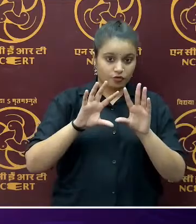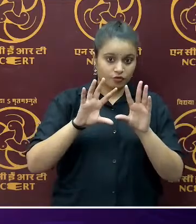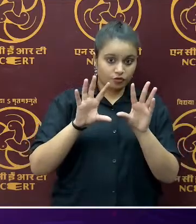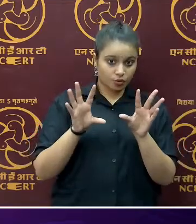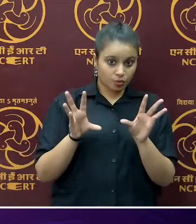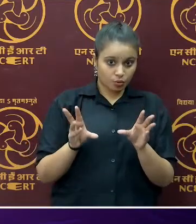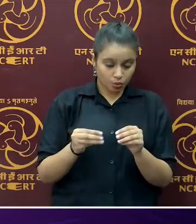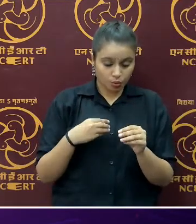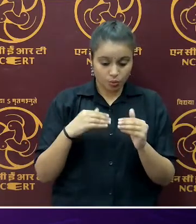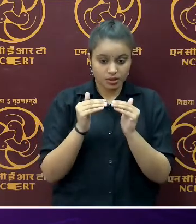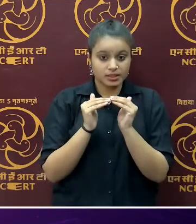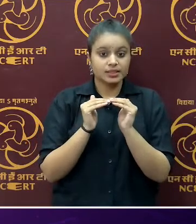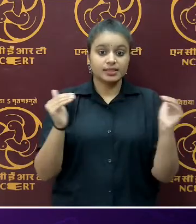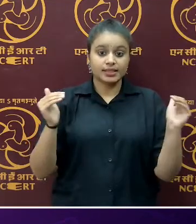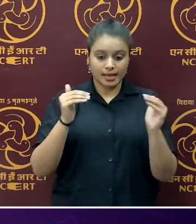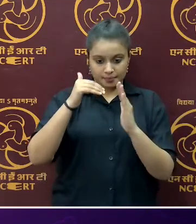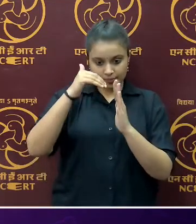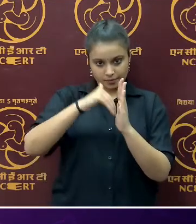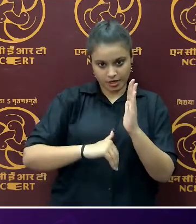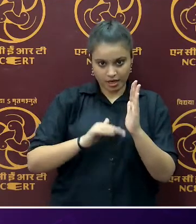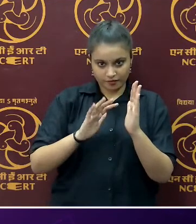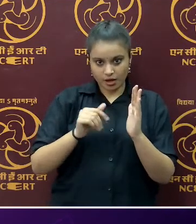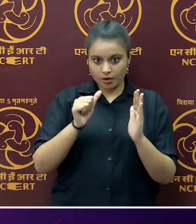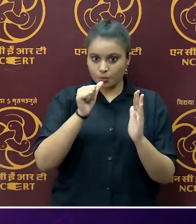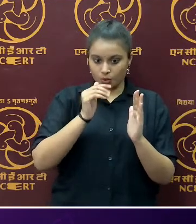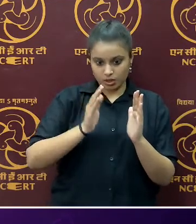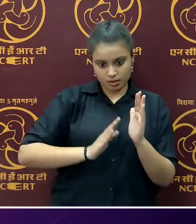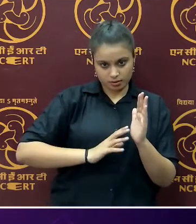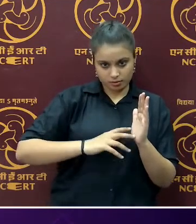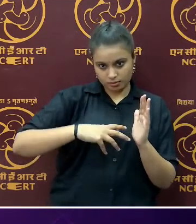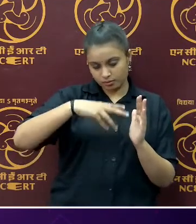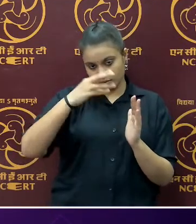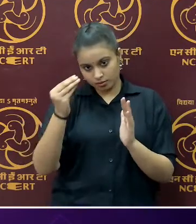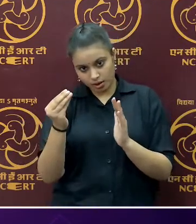the same depth, water is coming out